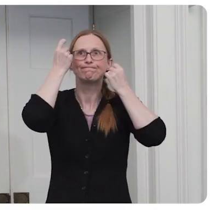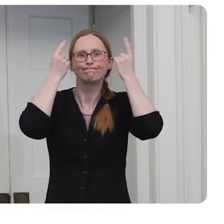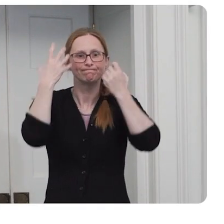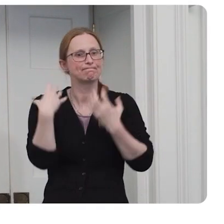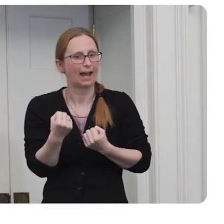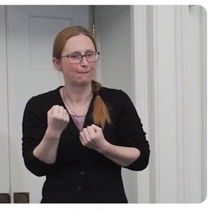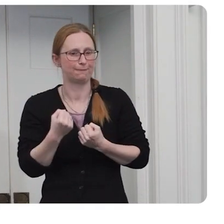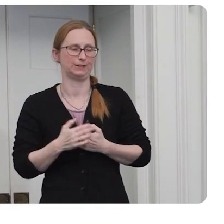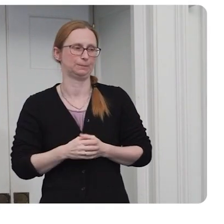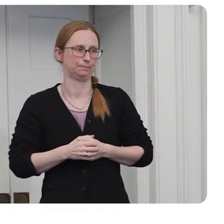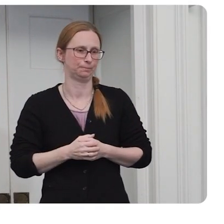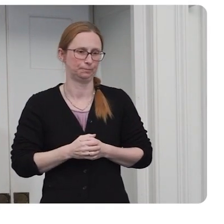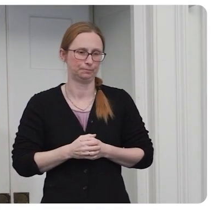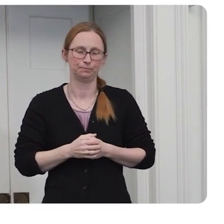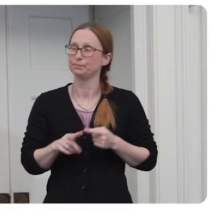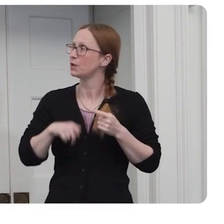work?